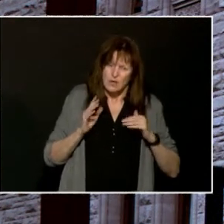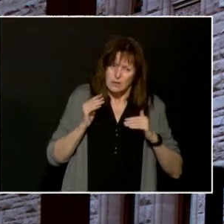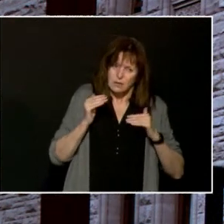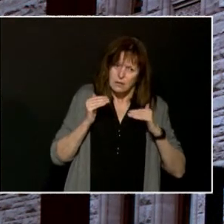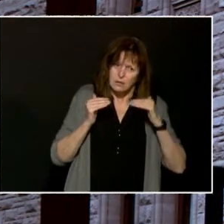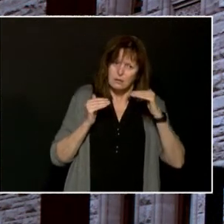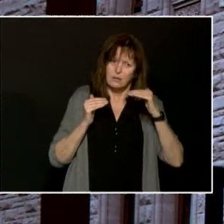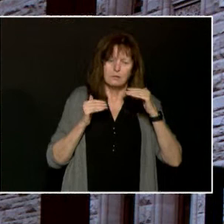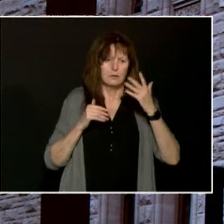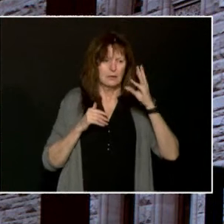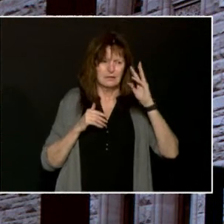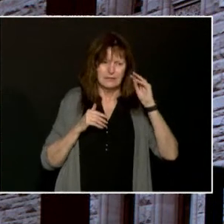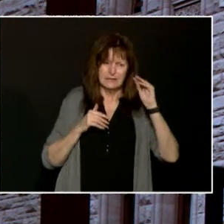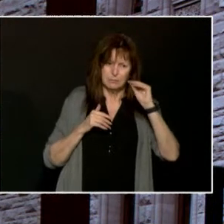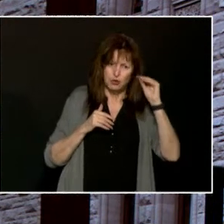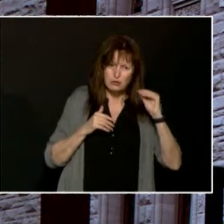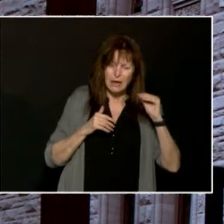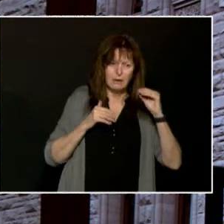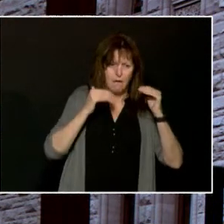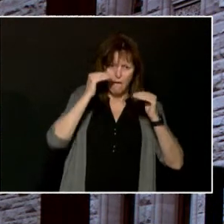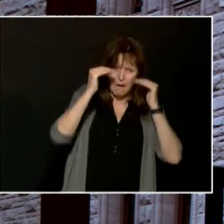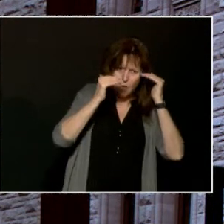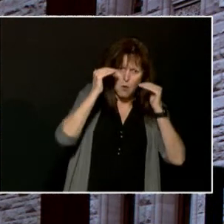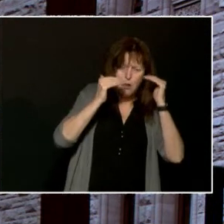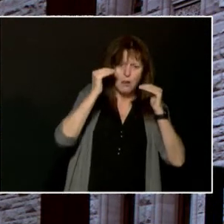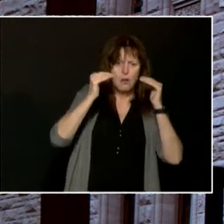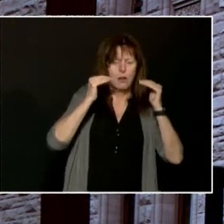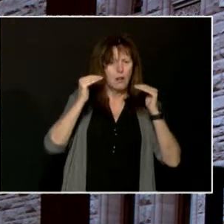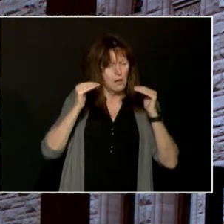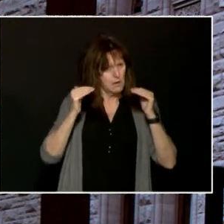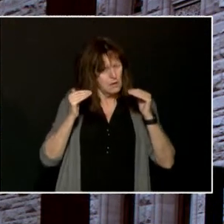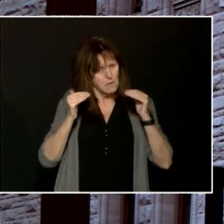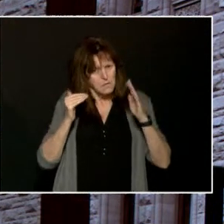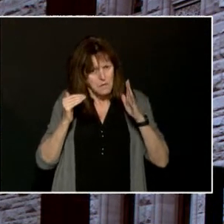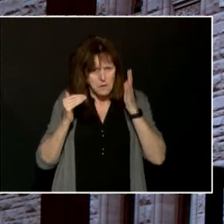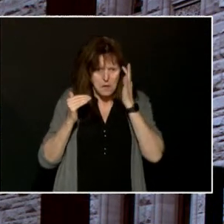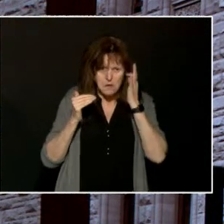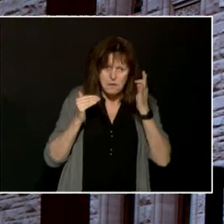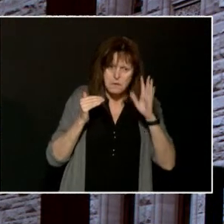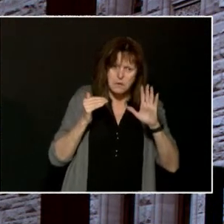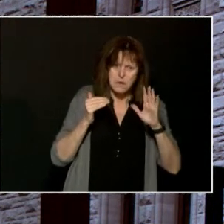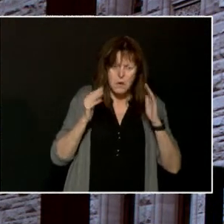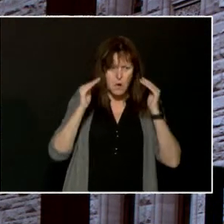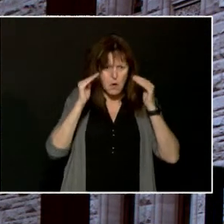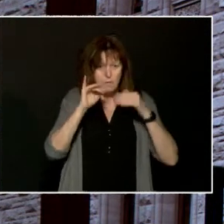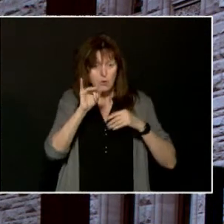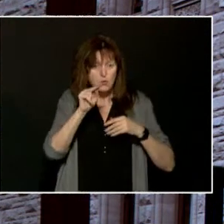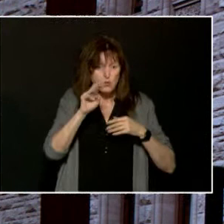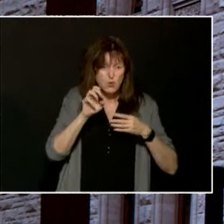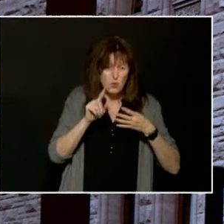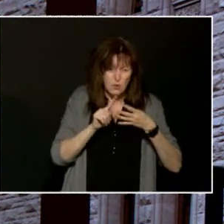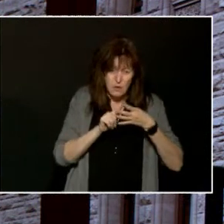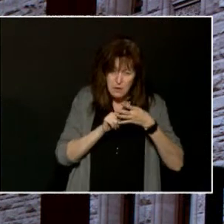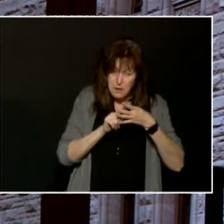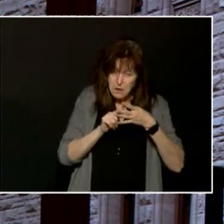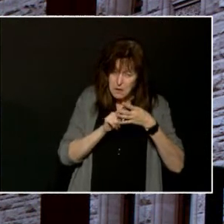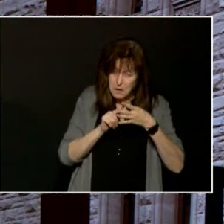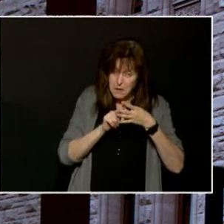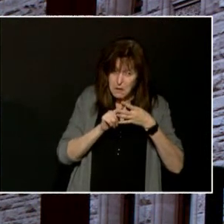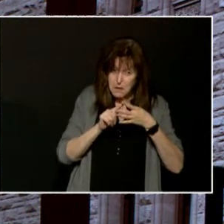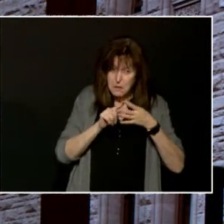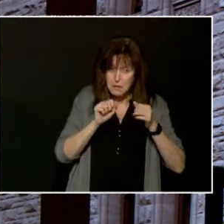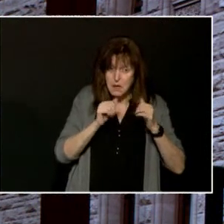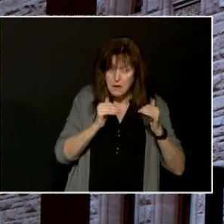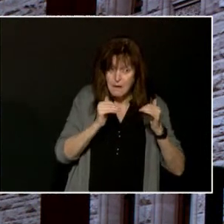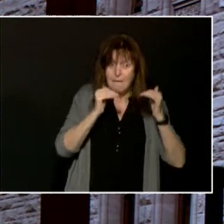population vaccinated. We're hopeful that by the early part of June, we might even get that up to 70%. And that puts us at par with many other